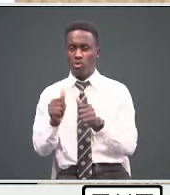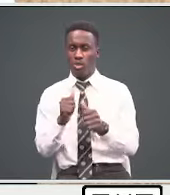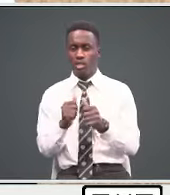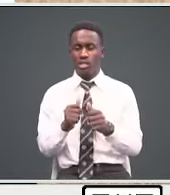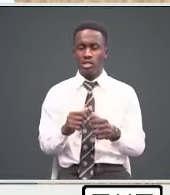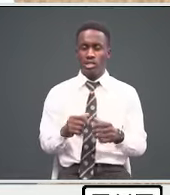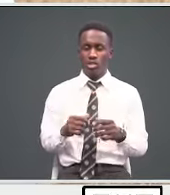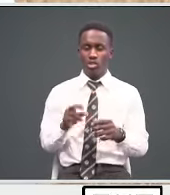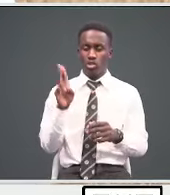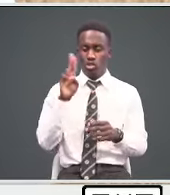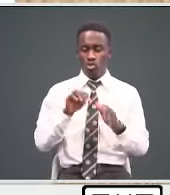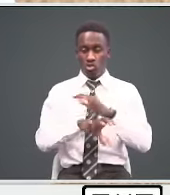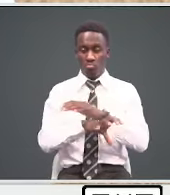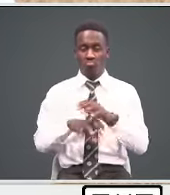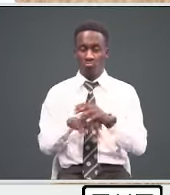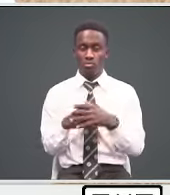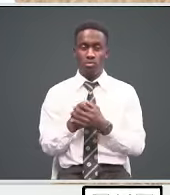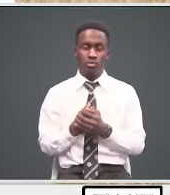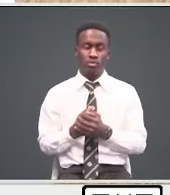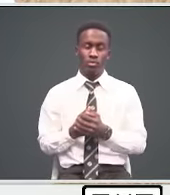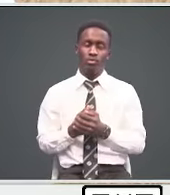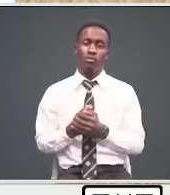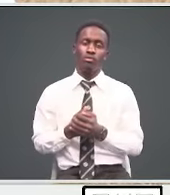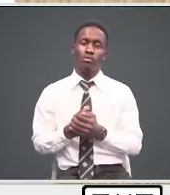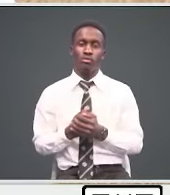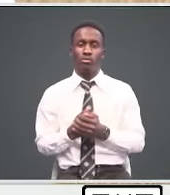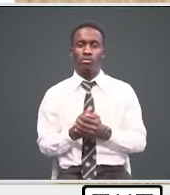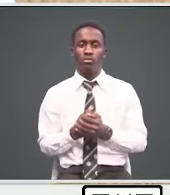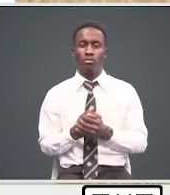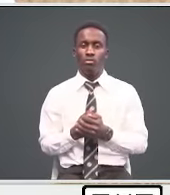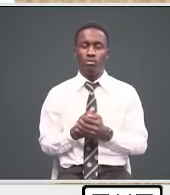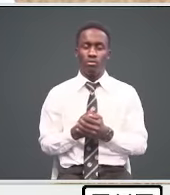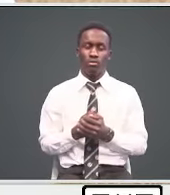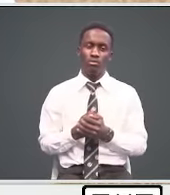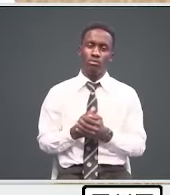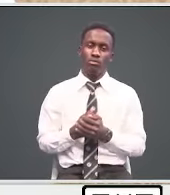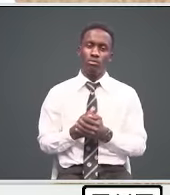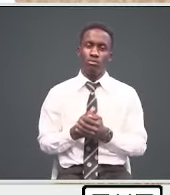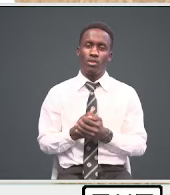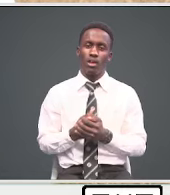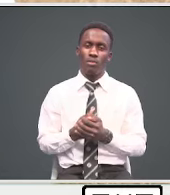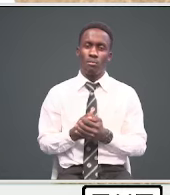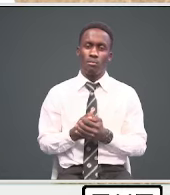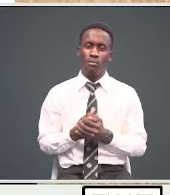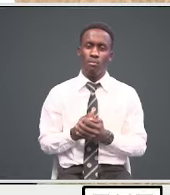The ATMs used to work only during salary